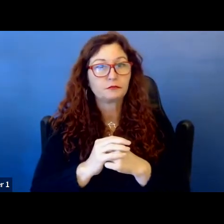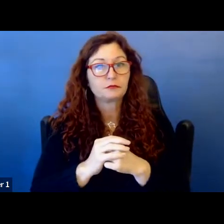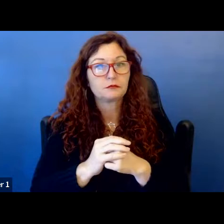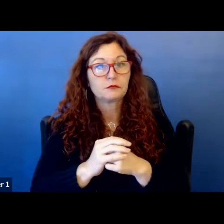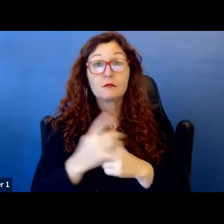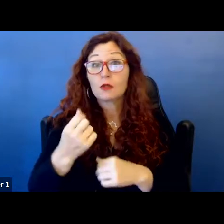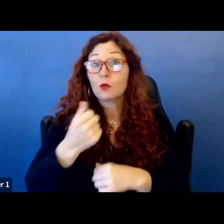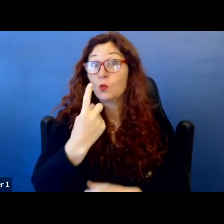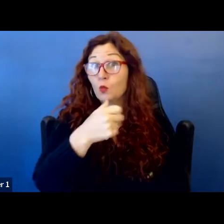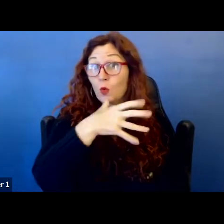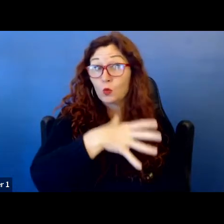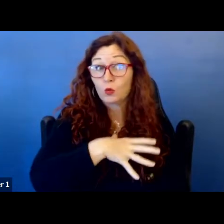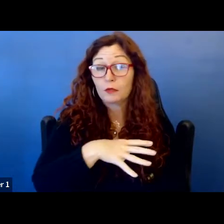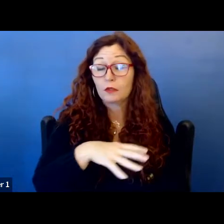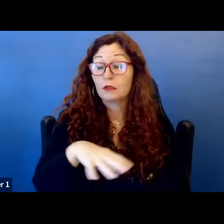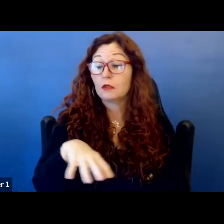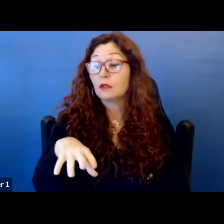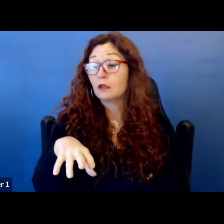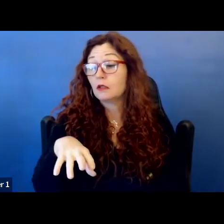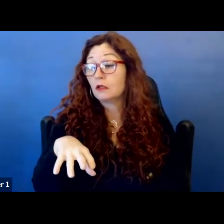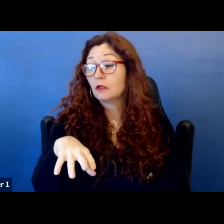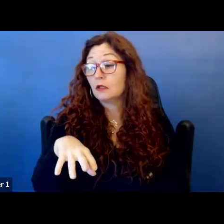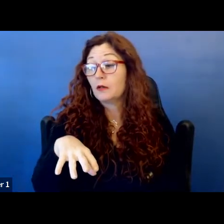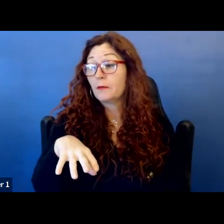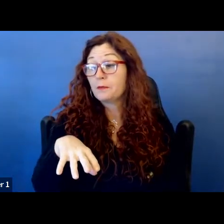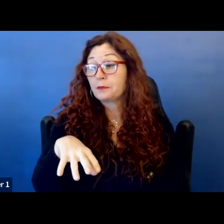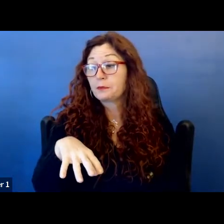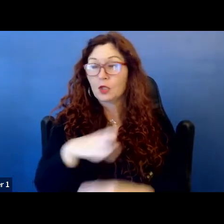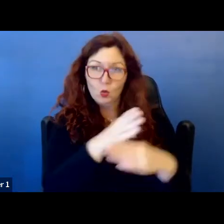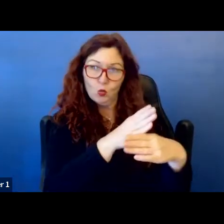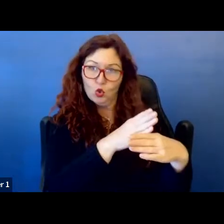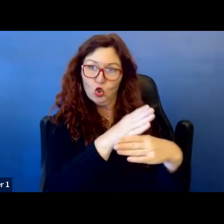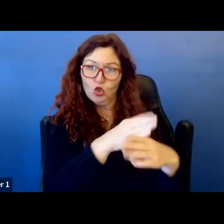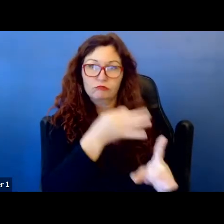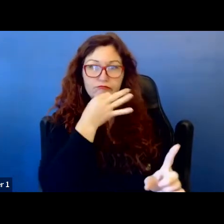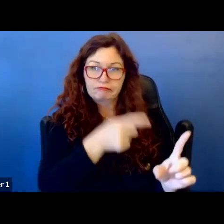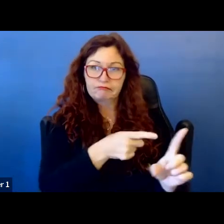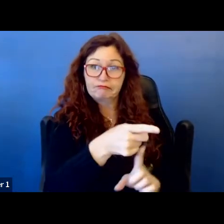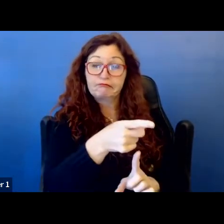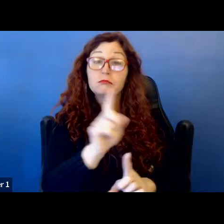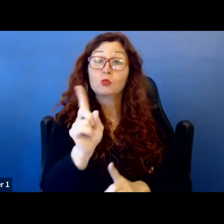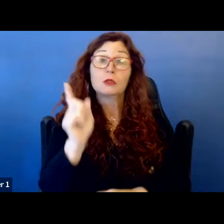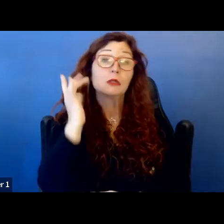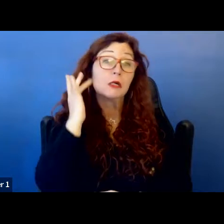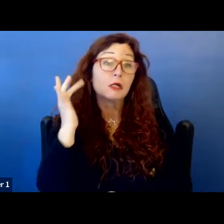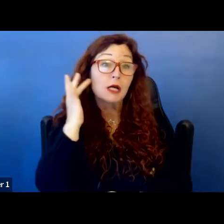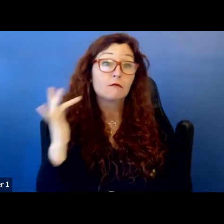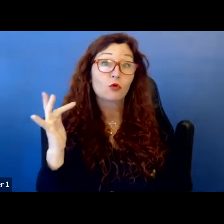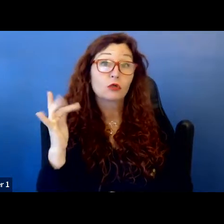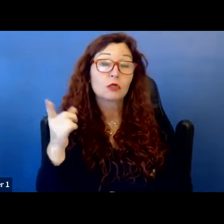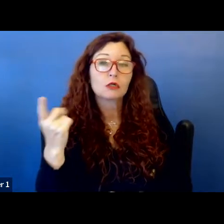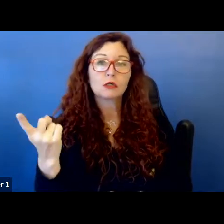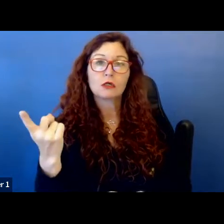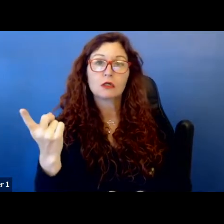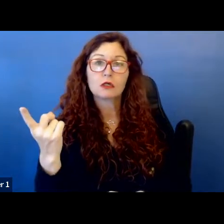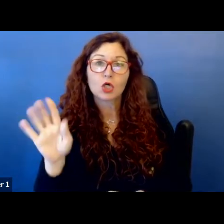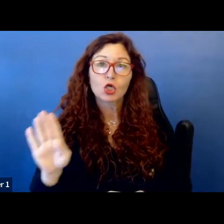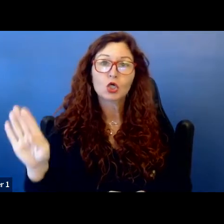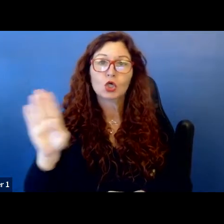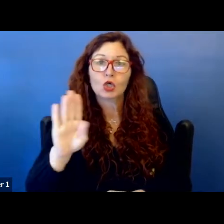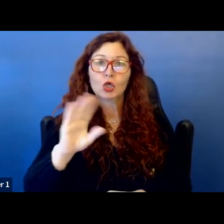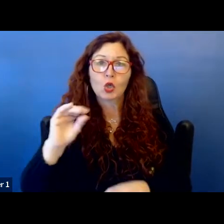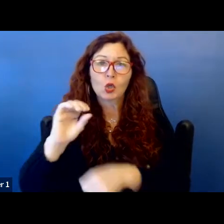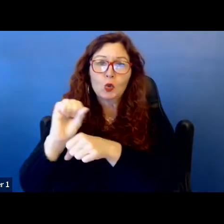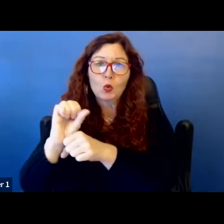hicks is a one of our um carpenter women that were in fresno california that was uh blundered to death by blunden to